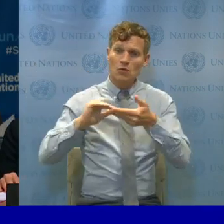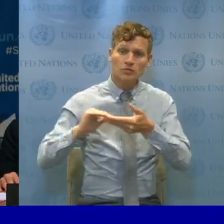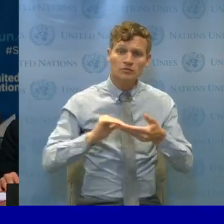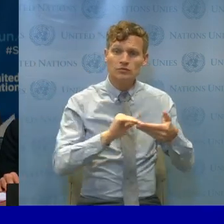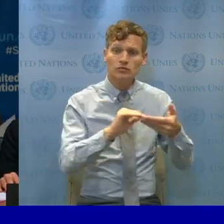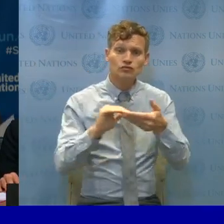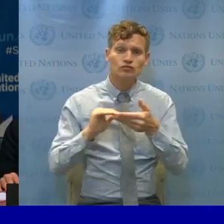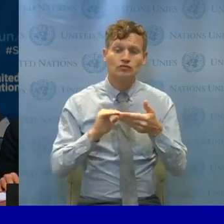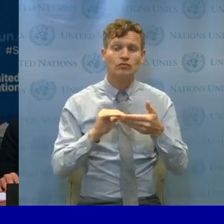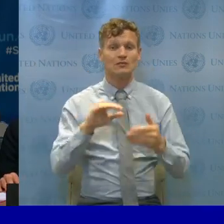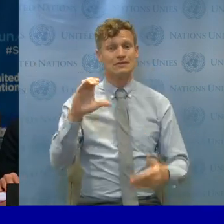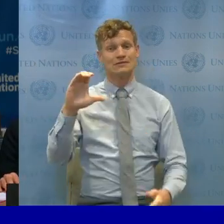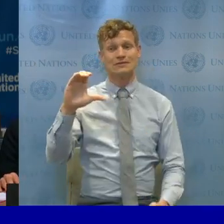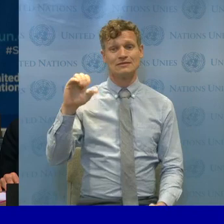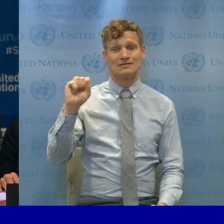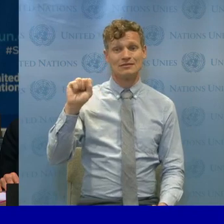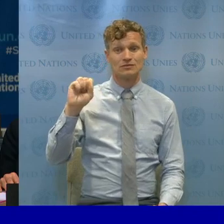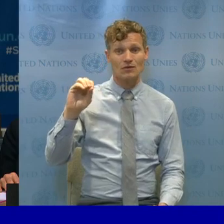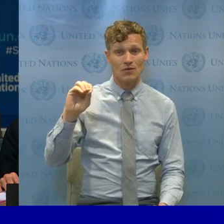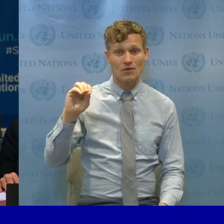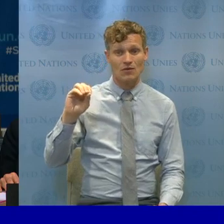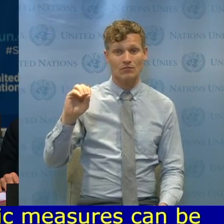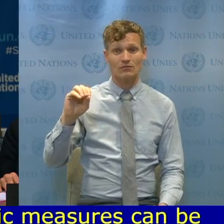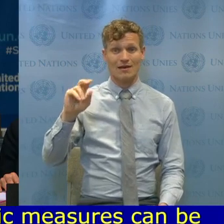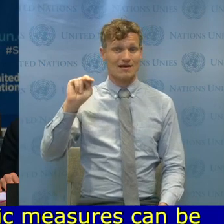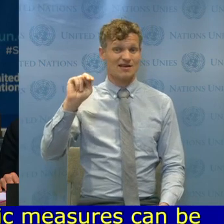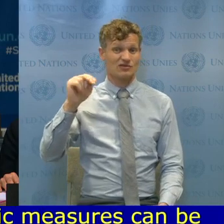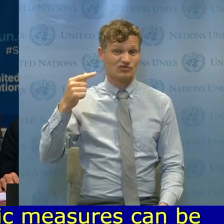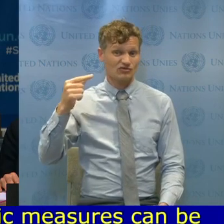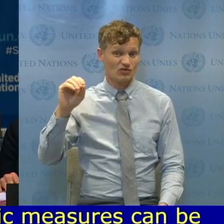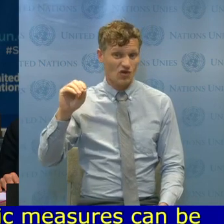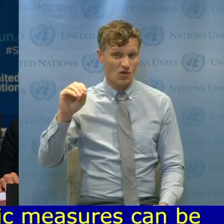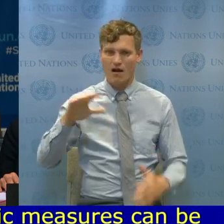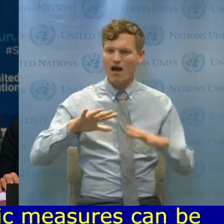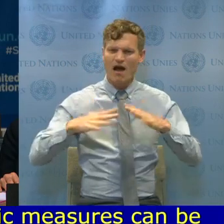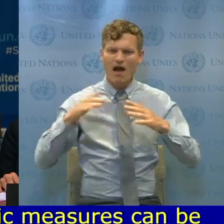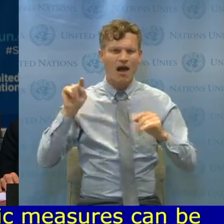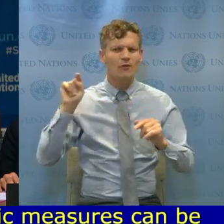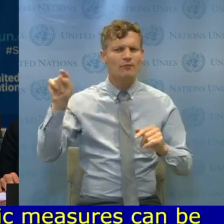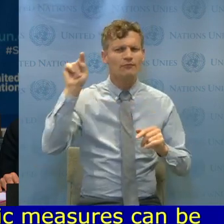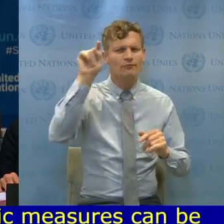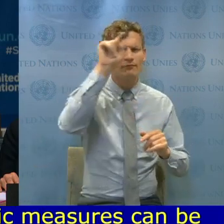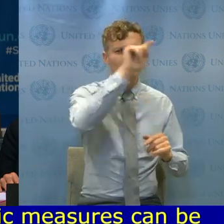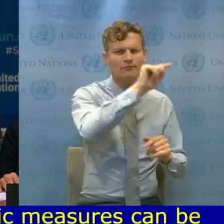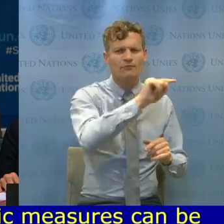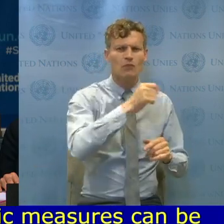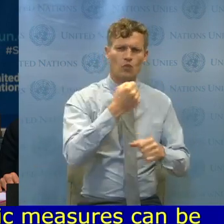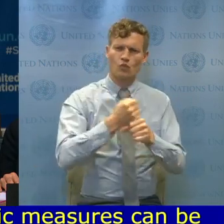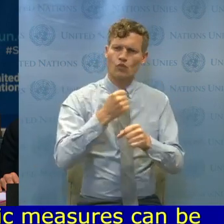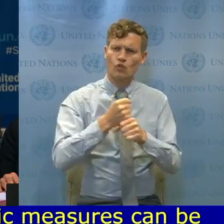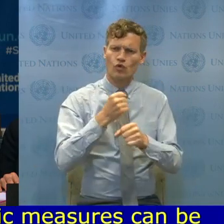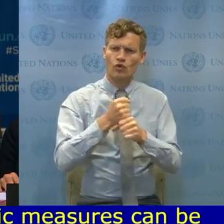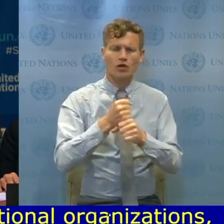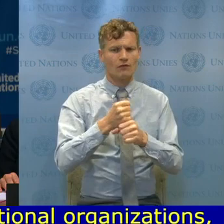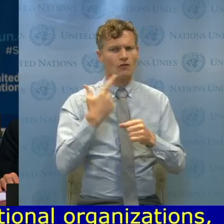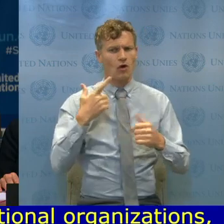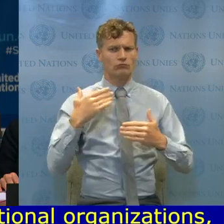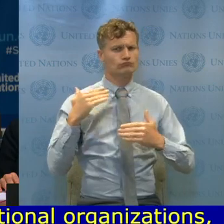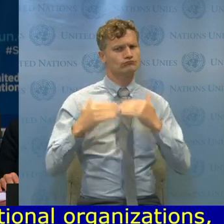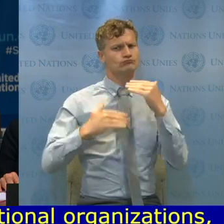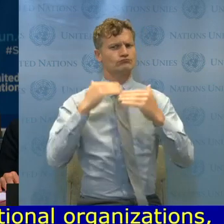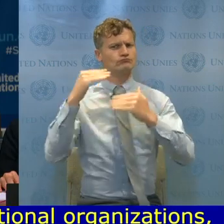society to increase opportunities for all persons with disabilities to have their healthcare needs